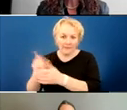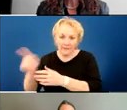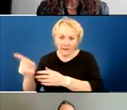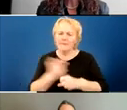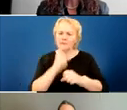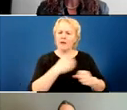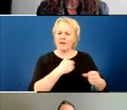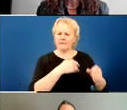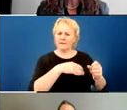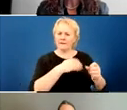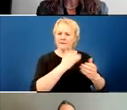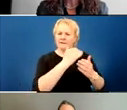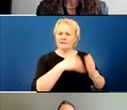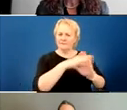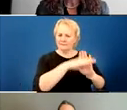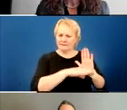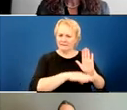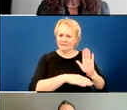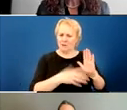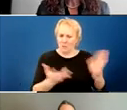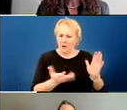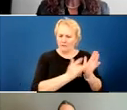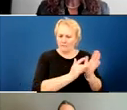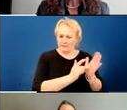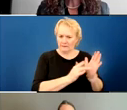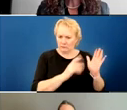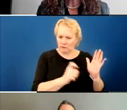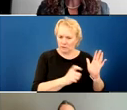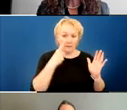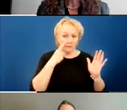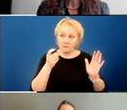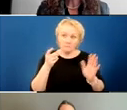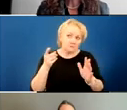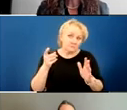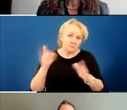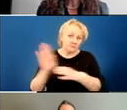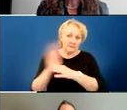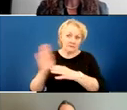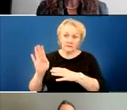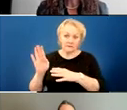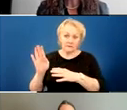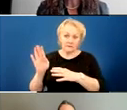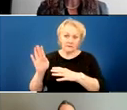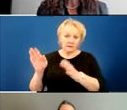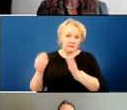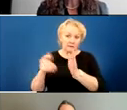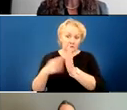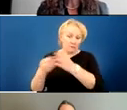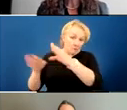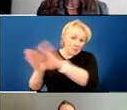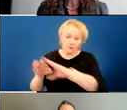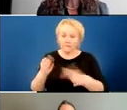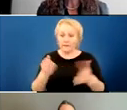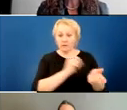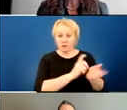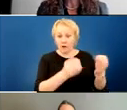have access to your medical prescriptions, because the pharmacies may be impacted by the storm and not able to open back up. Your doctor's office